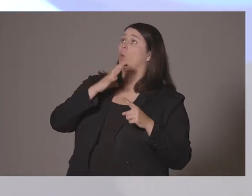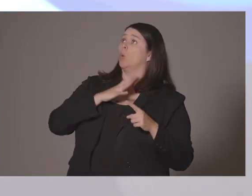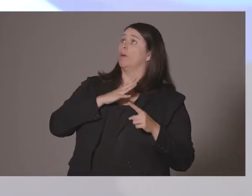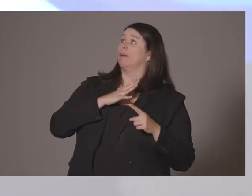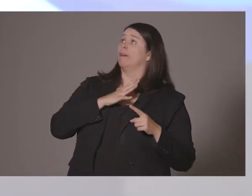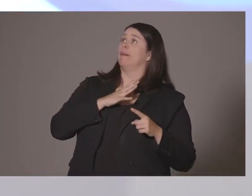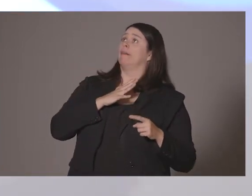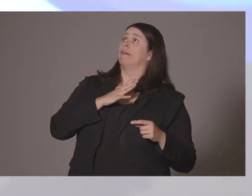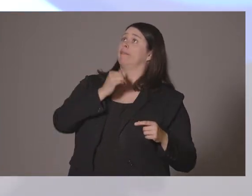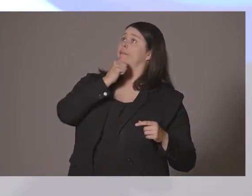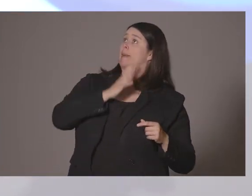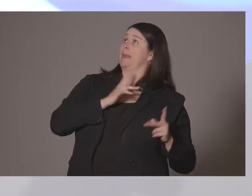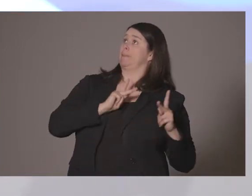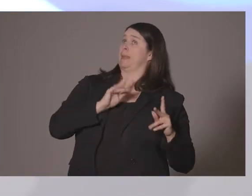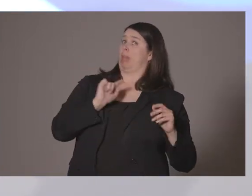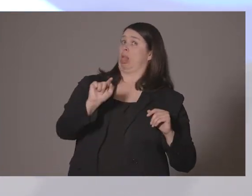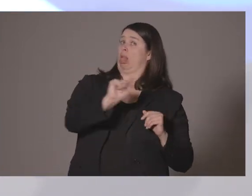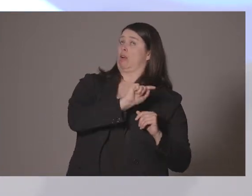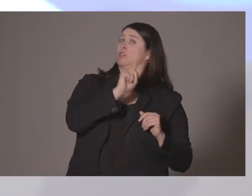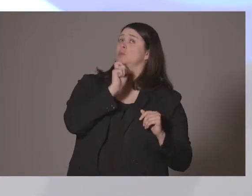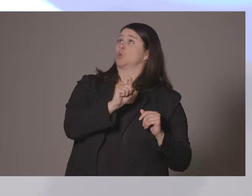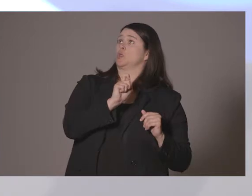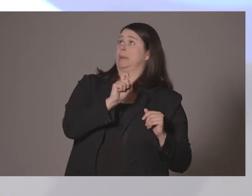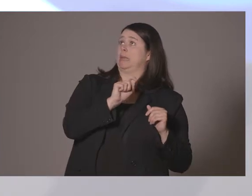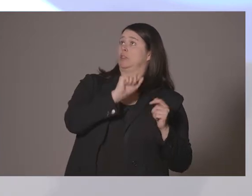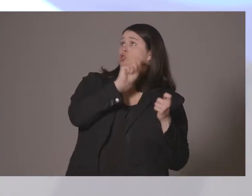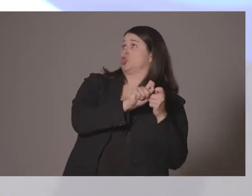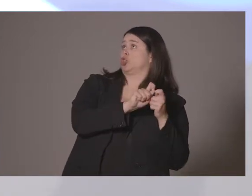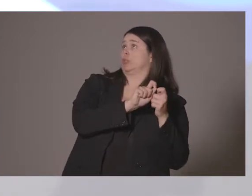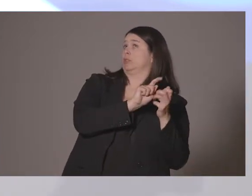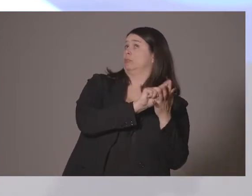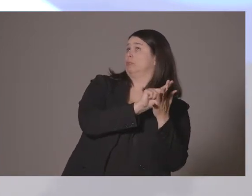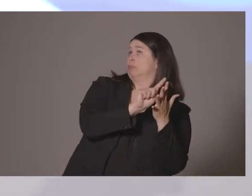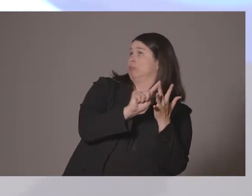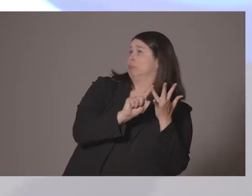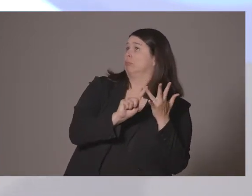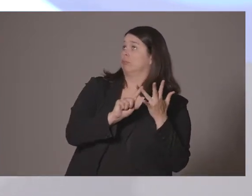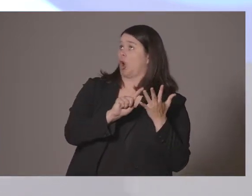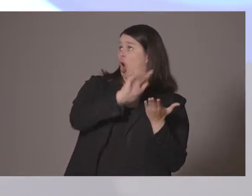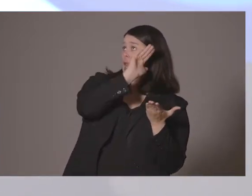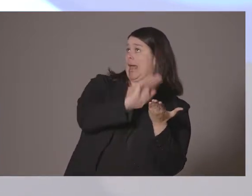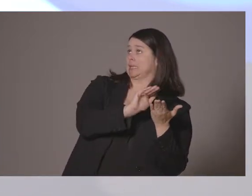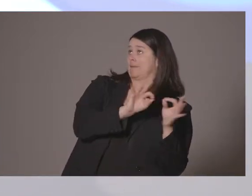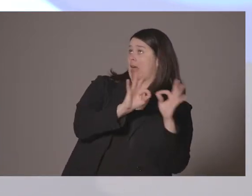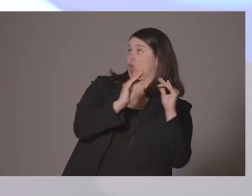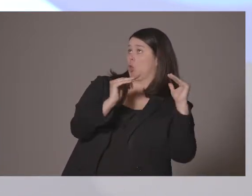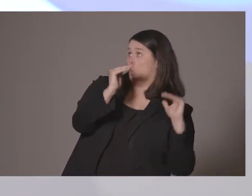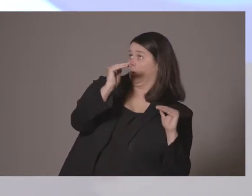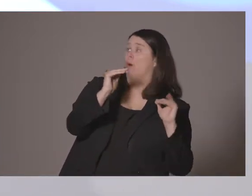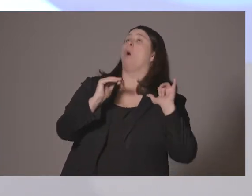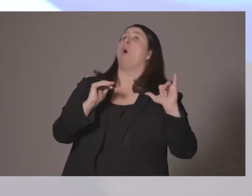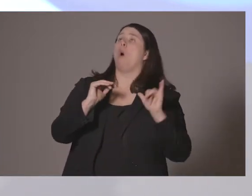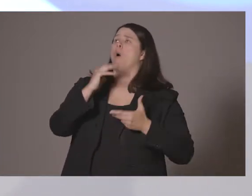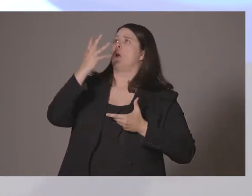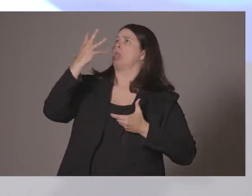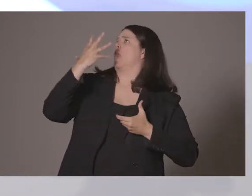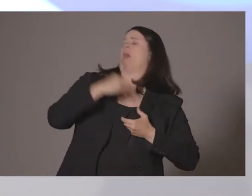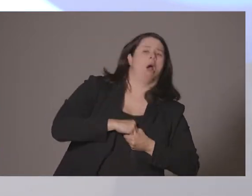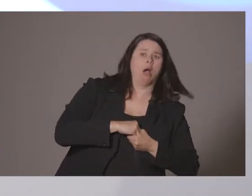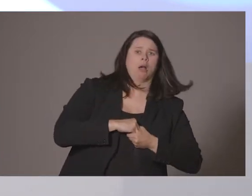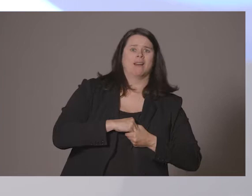certain way and are not as valued in certain ways, then that belief system can